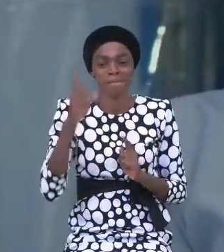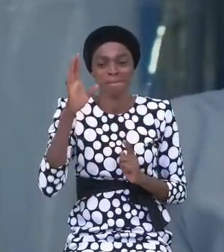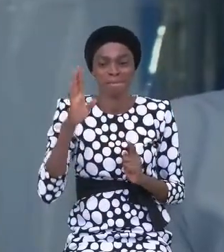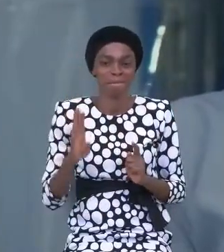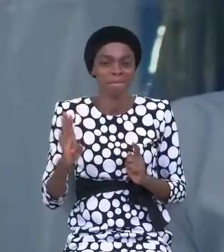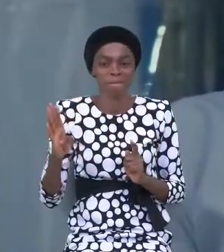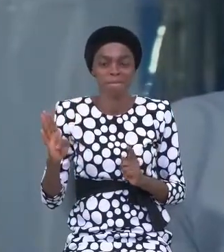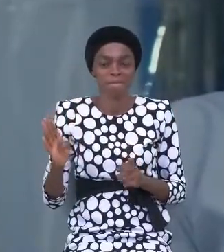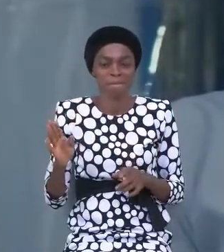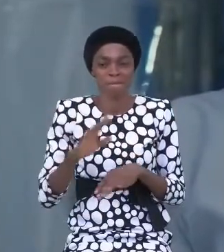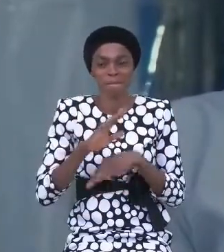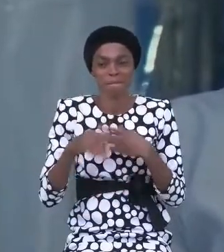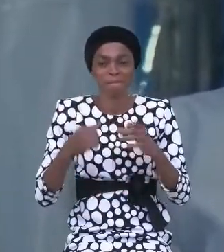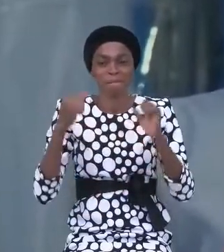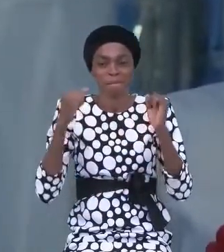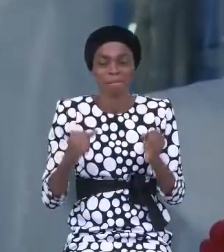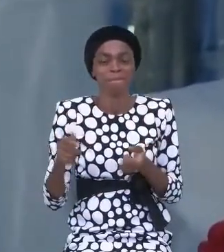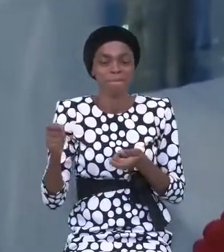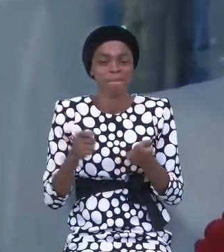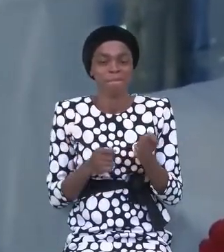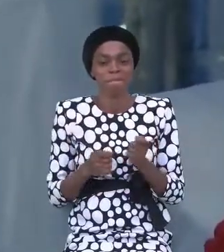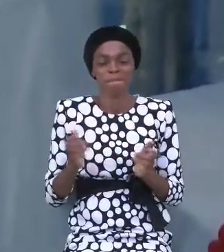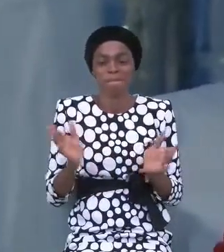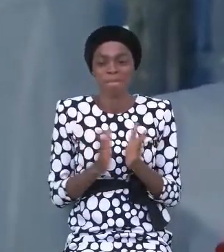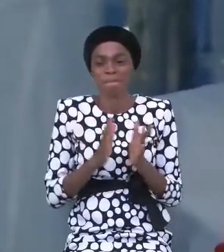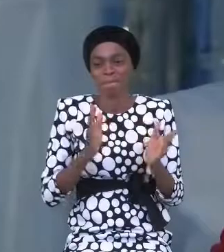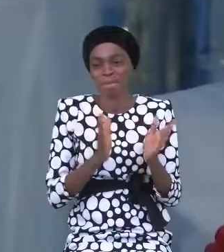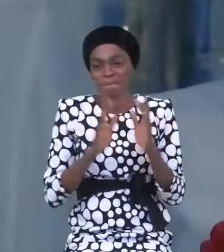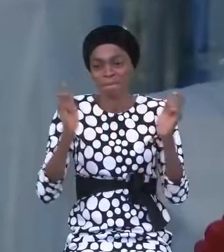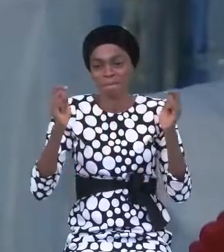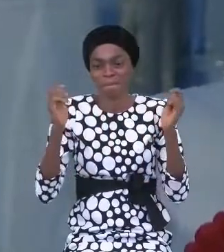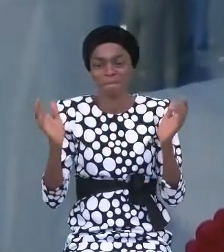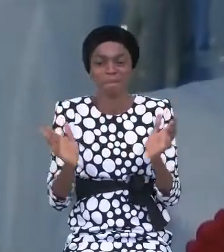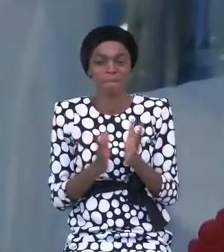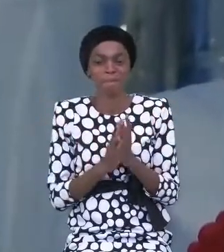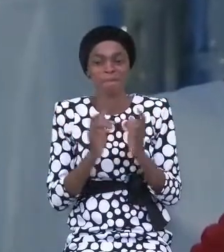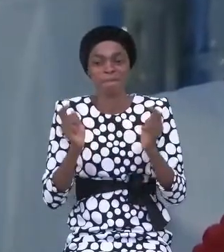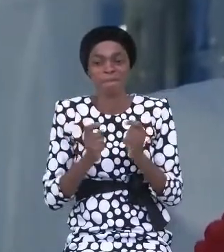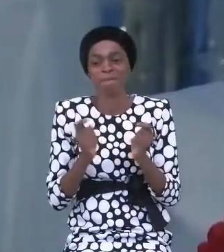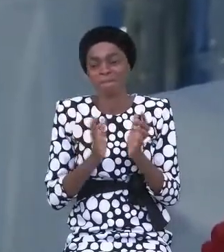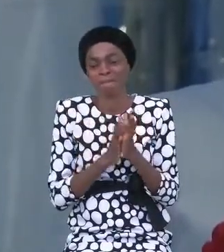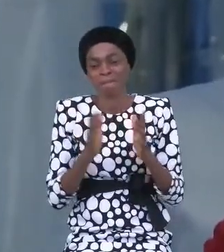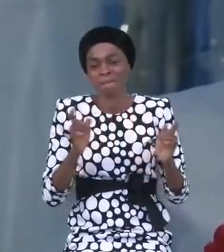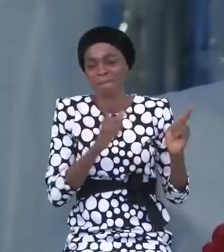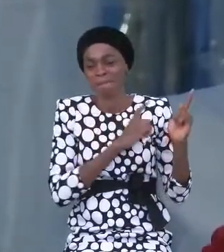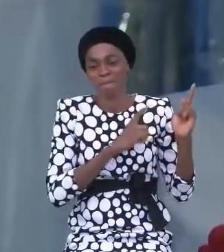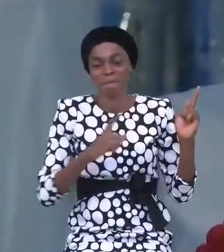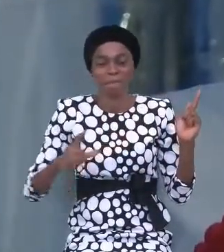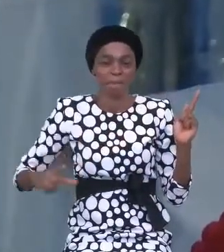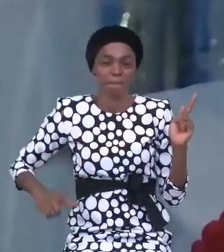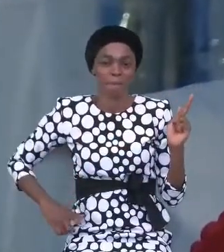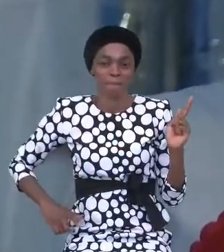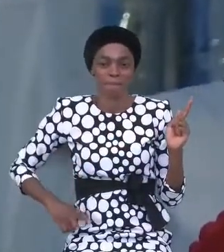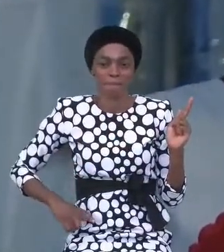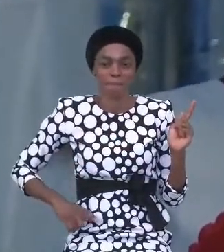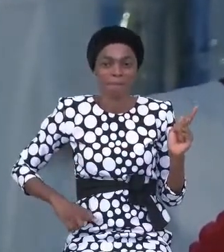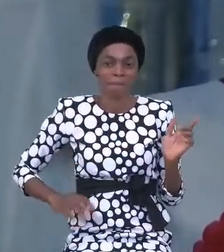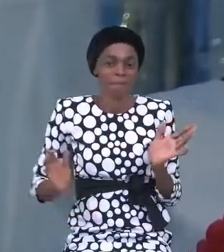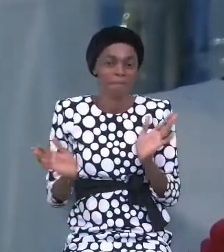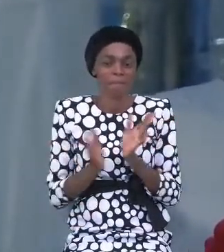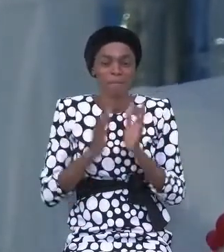Hallelujah, omnipotent reigneth. Hallelujah, hallelujah, praise the Lord, praise